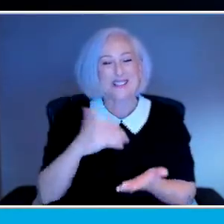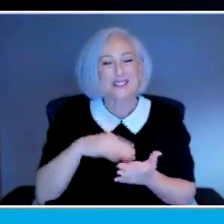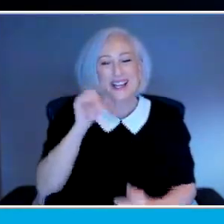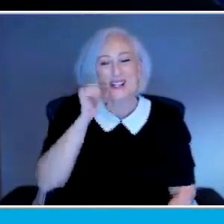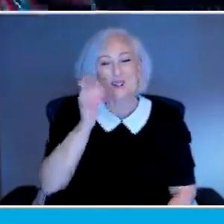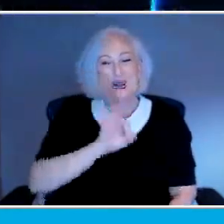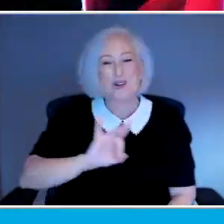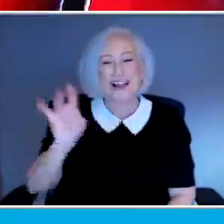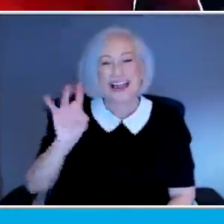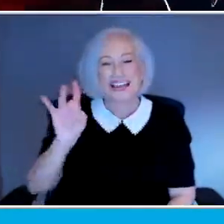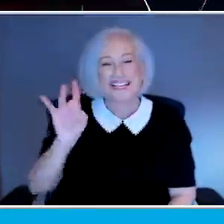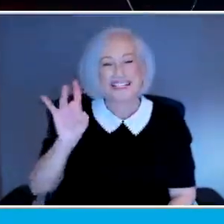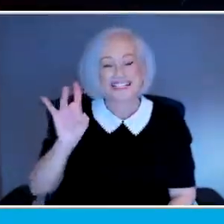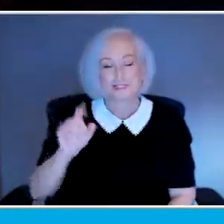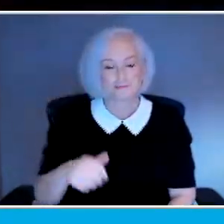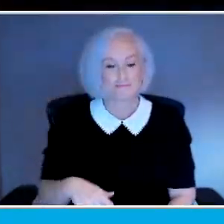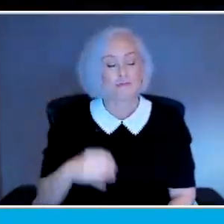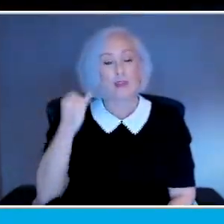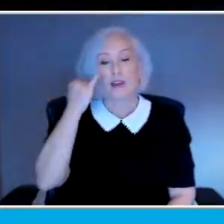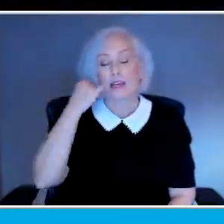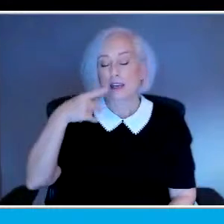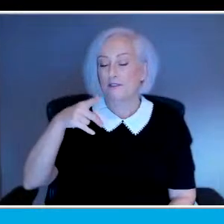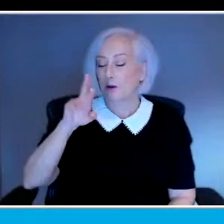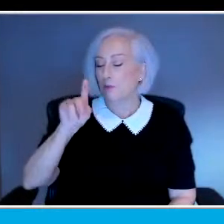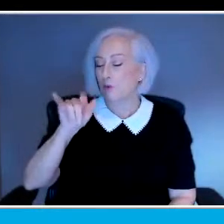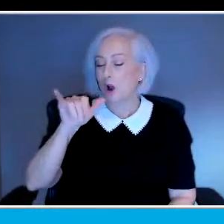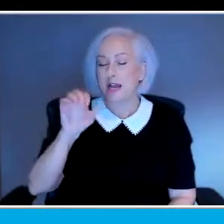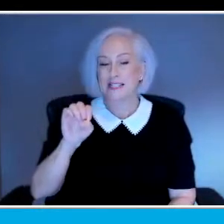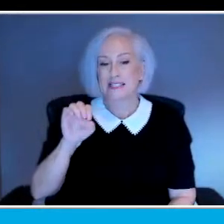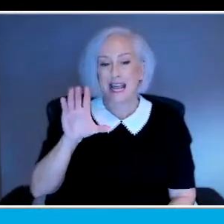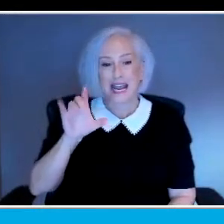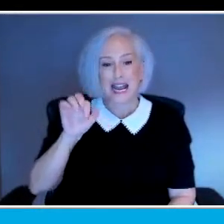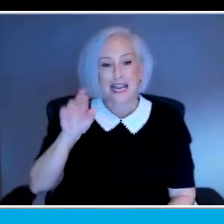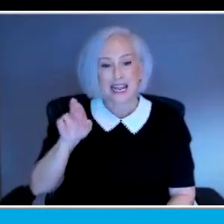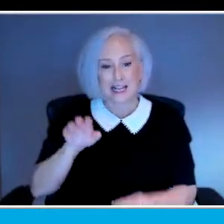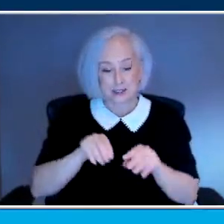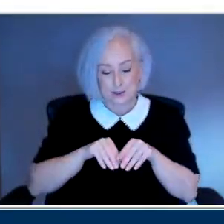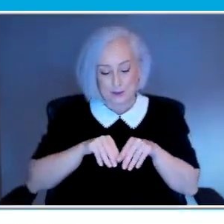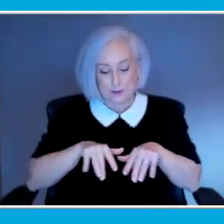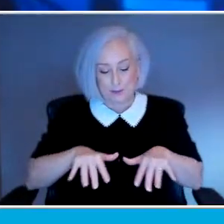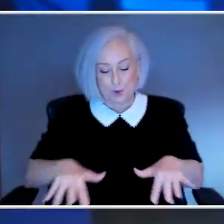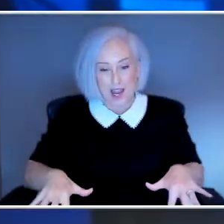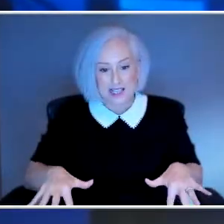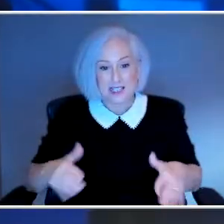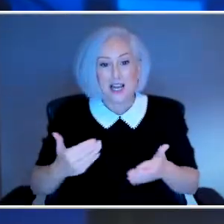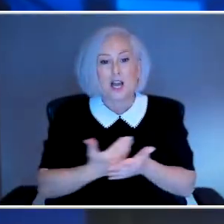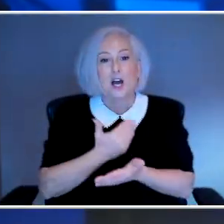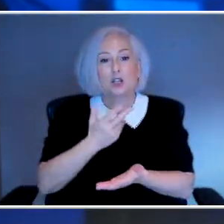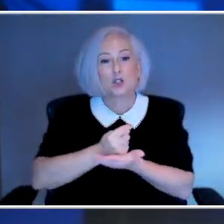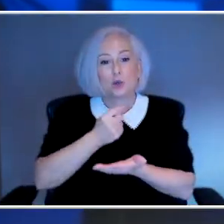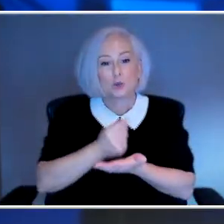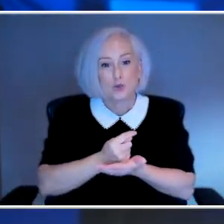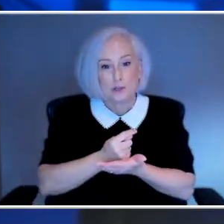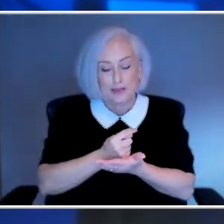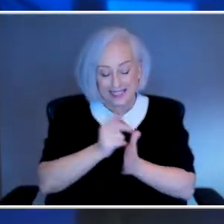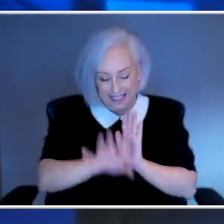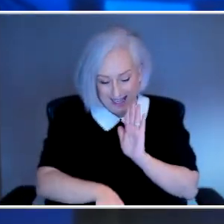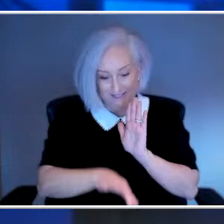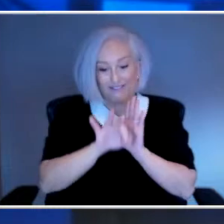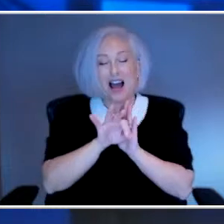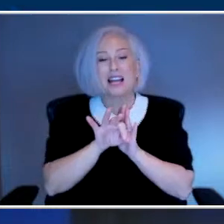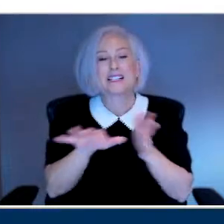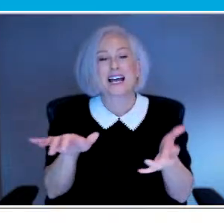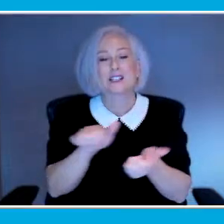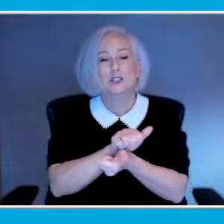When prostate cancer spreads, a new kind of treatment can seek it out and destroy it. I'm Jessica Lovell on the next Open Mics with